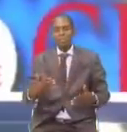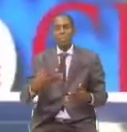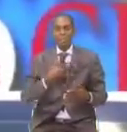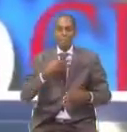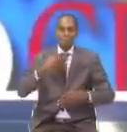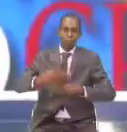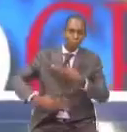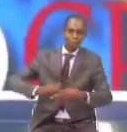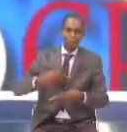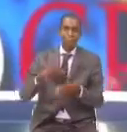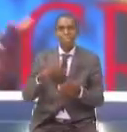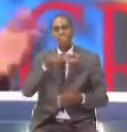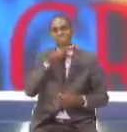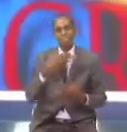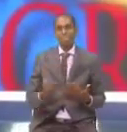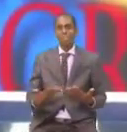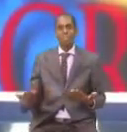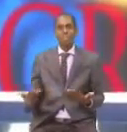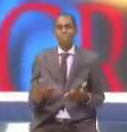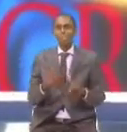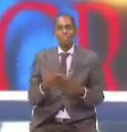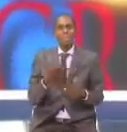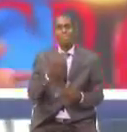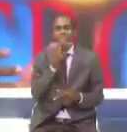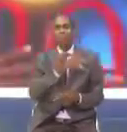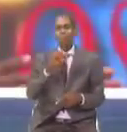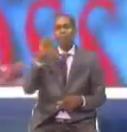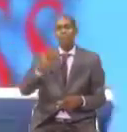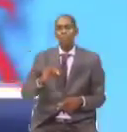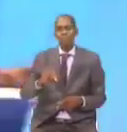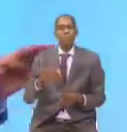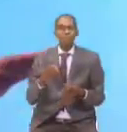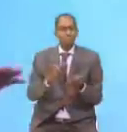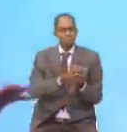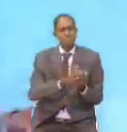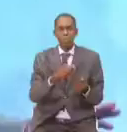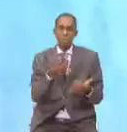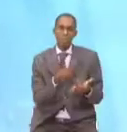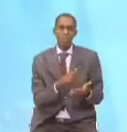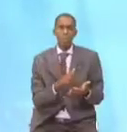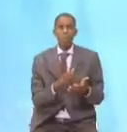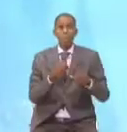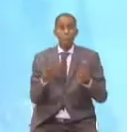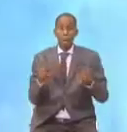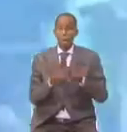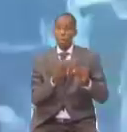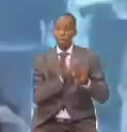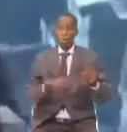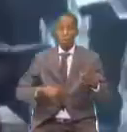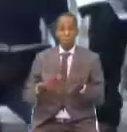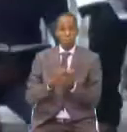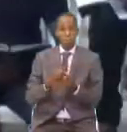mire, then there's no good washing that pig. But as the Lord washes us, and